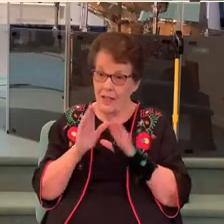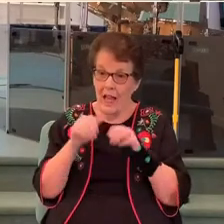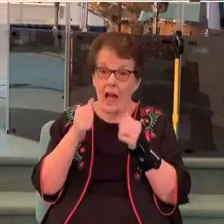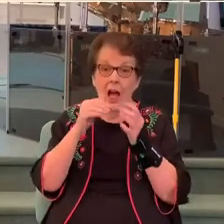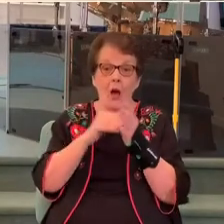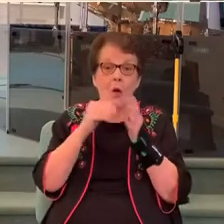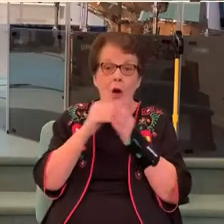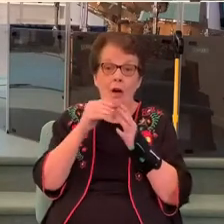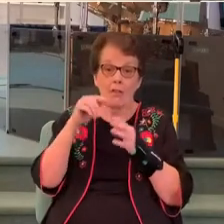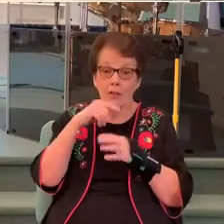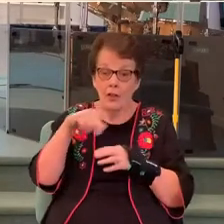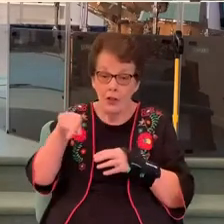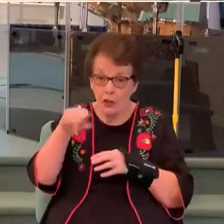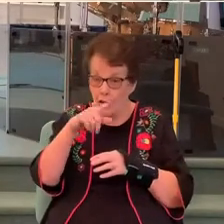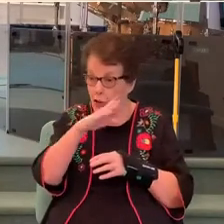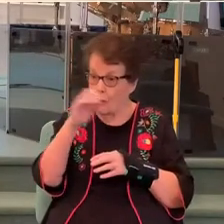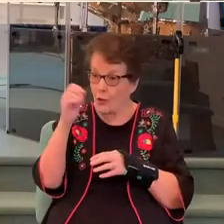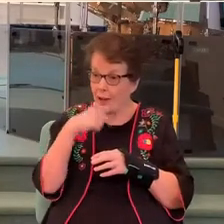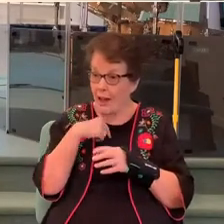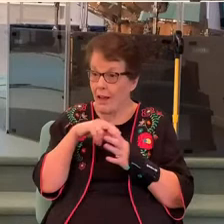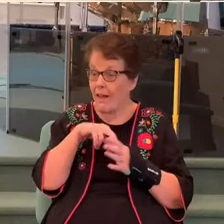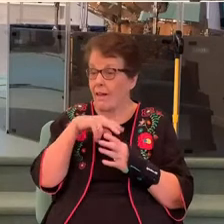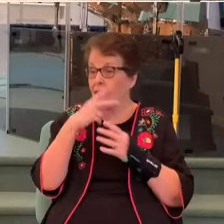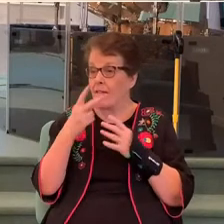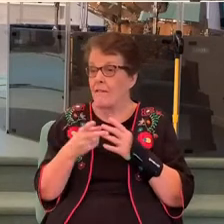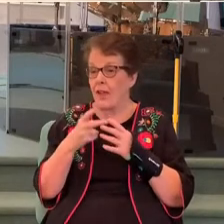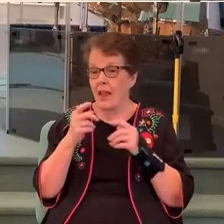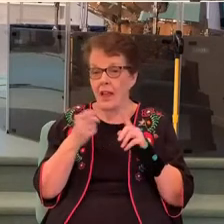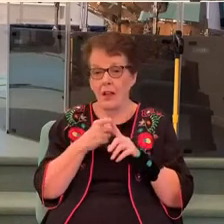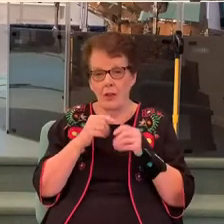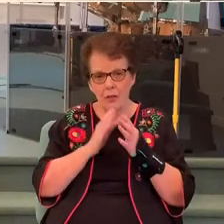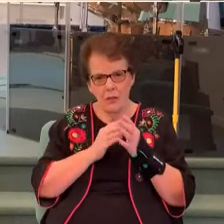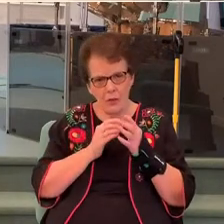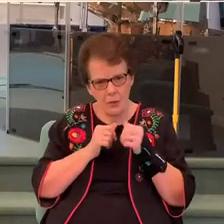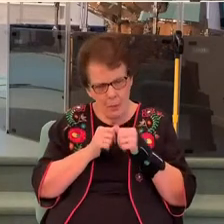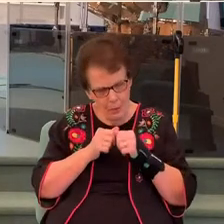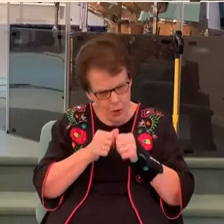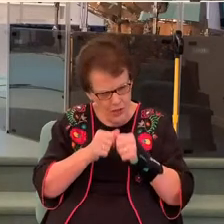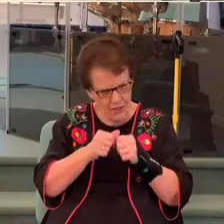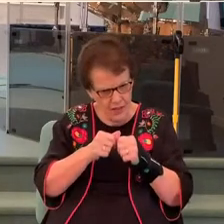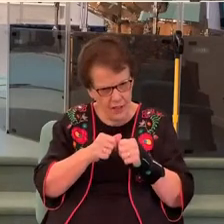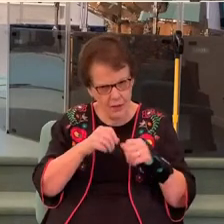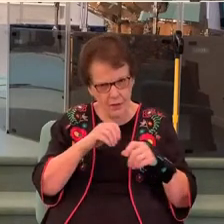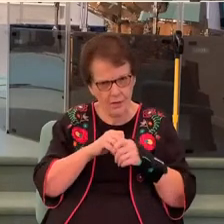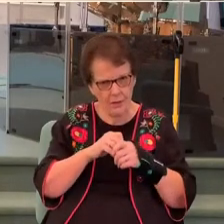I fail to persevere in fervent prayer?